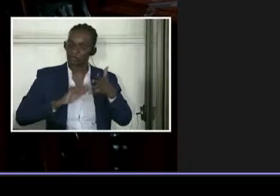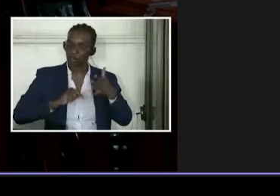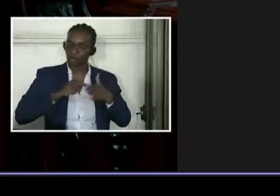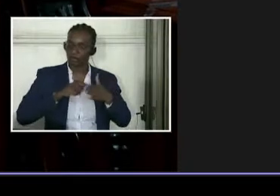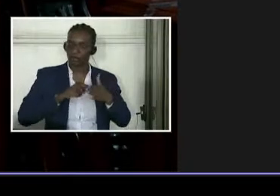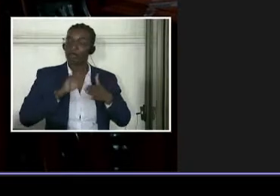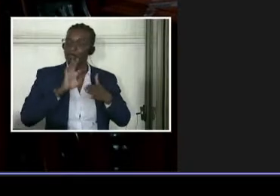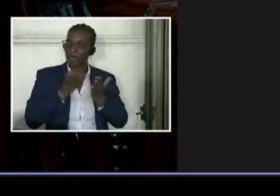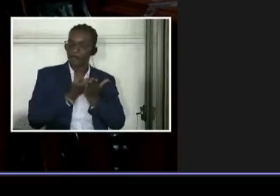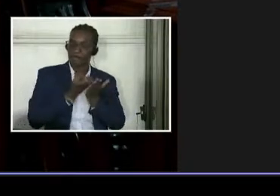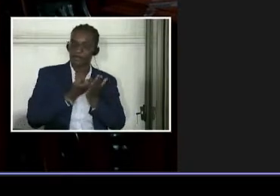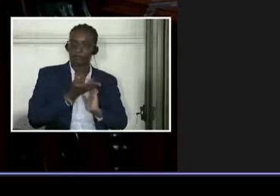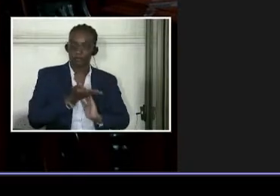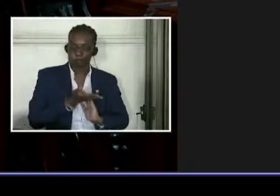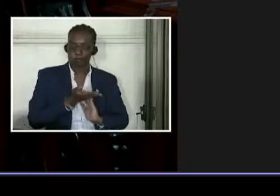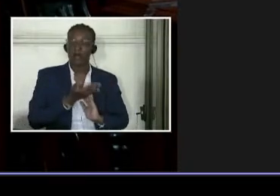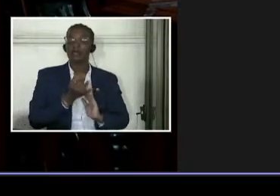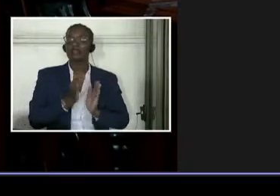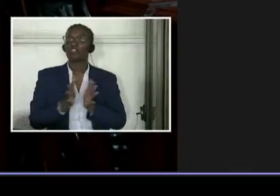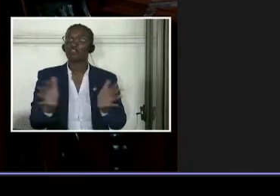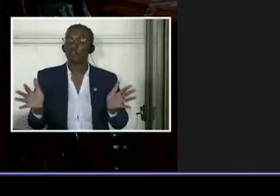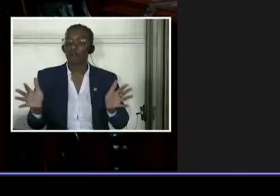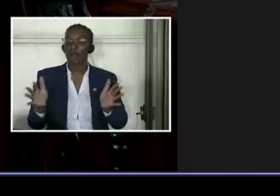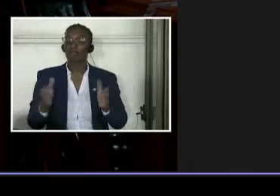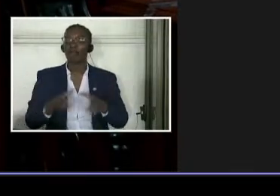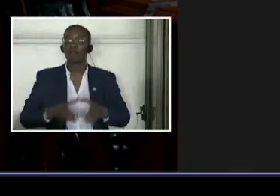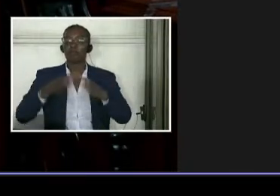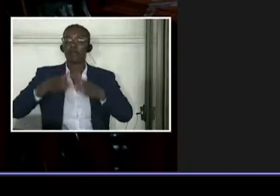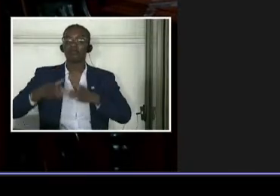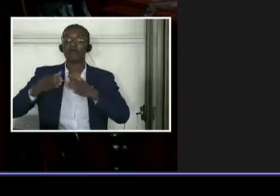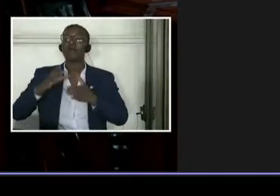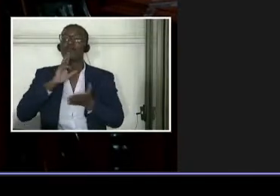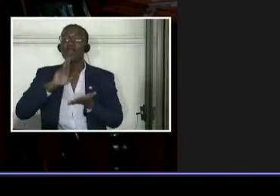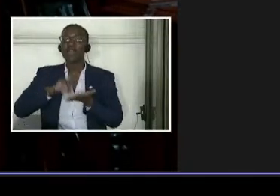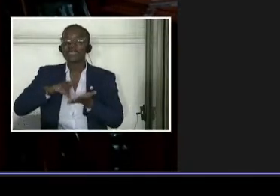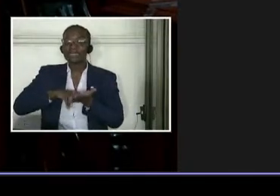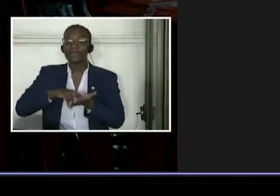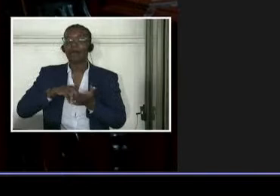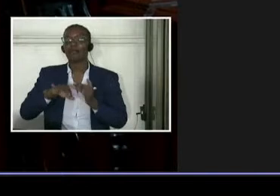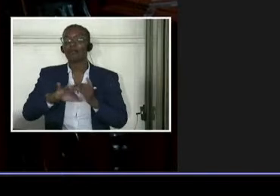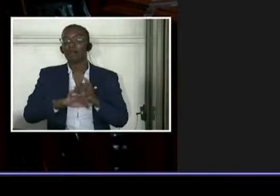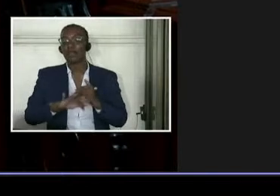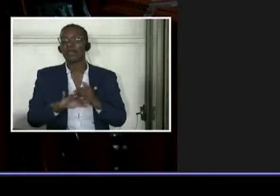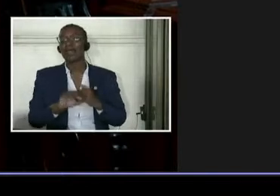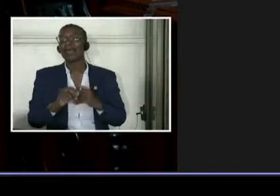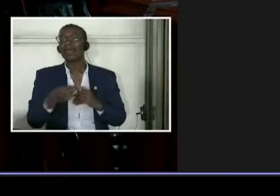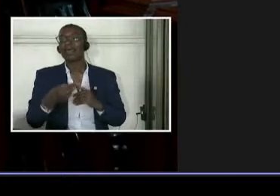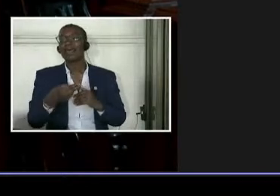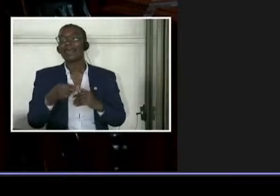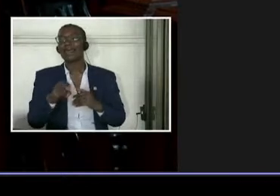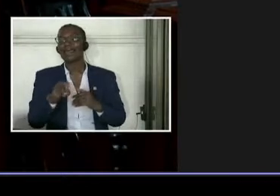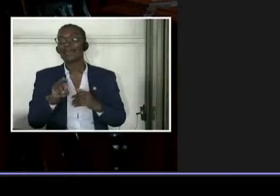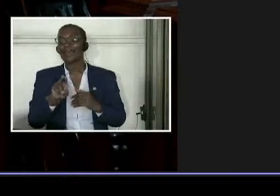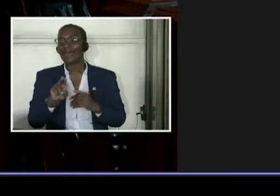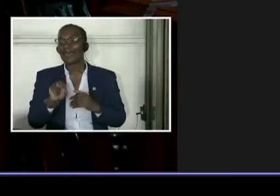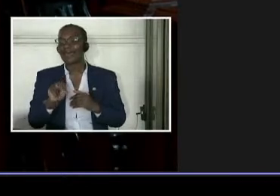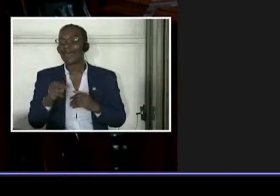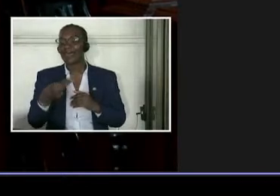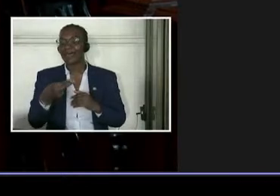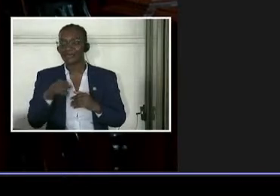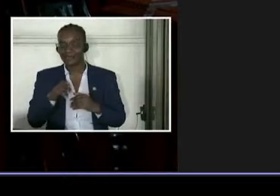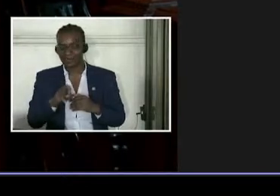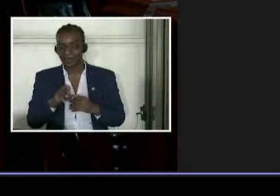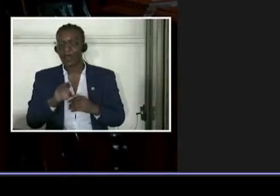but there is evidence. The general plan, the National Home Builders Registration Council, the NHBRC enrollment for all three phases